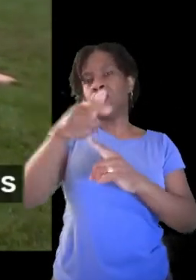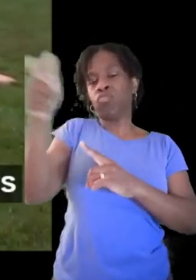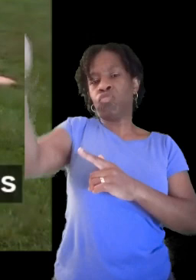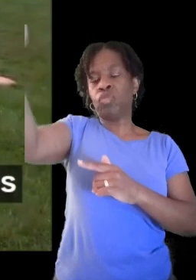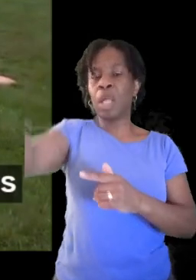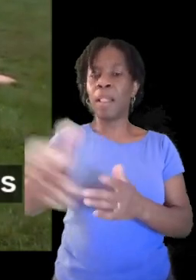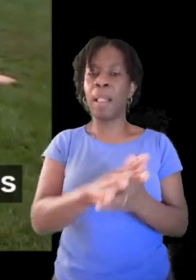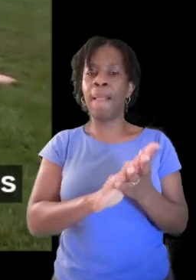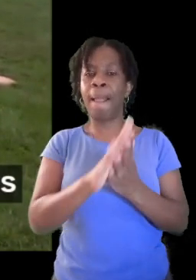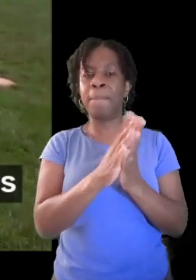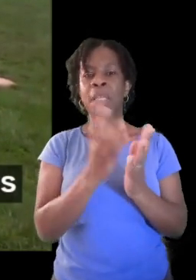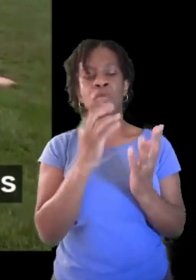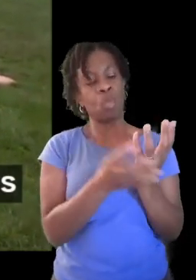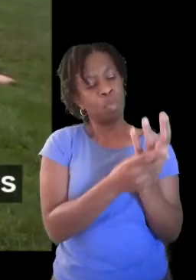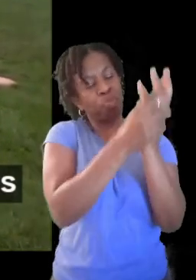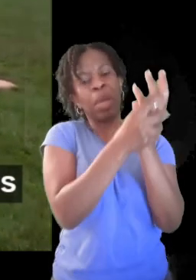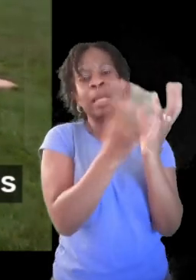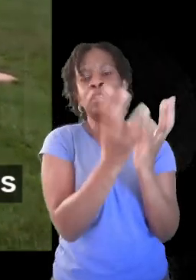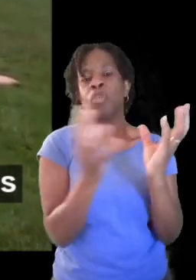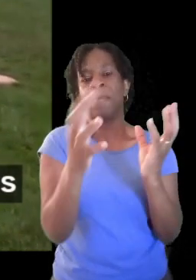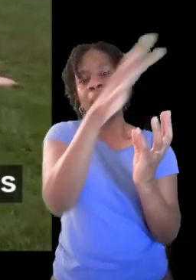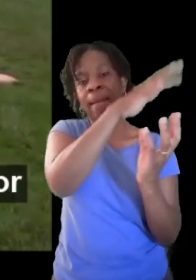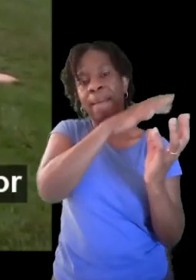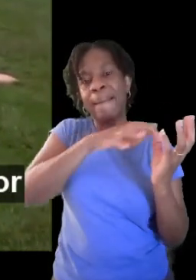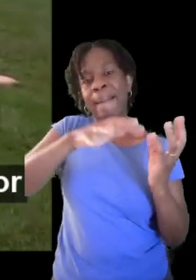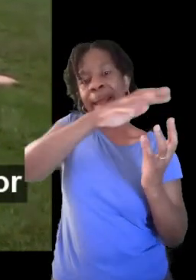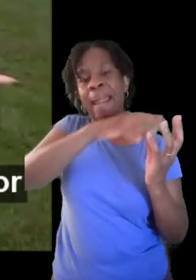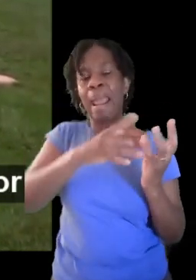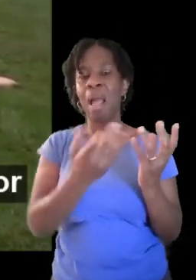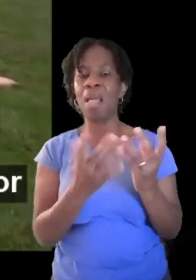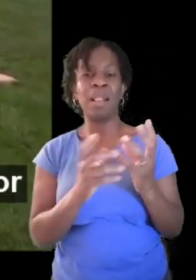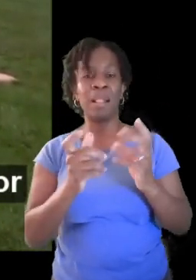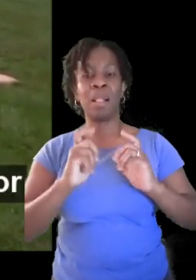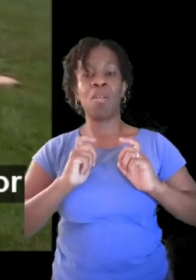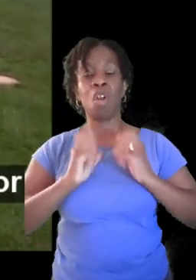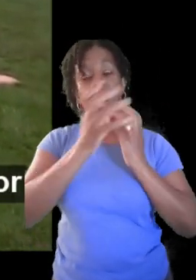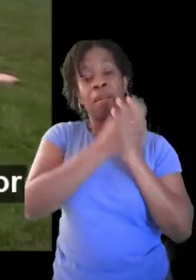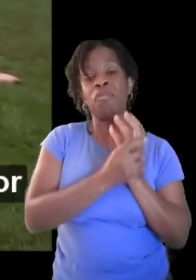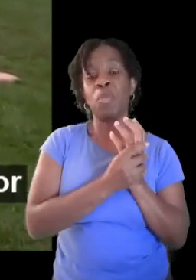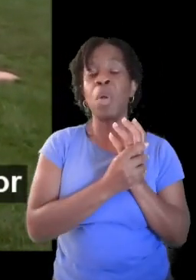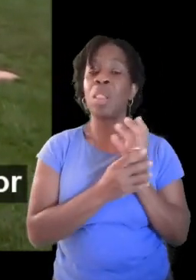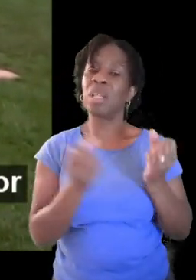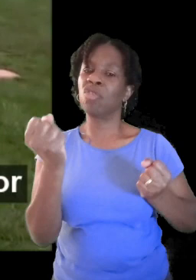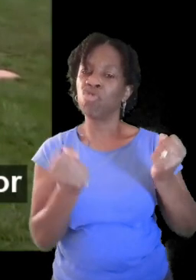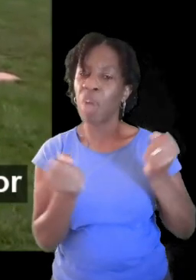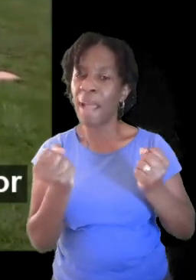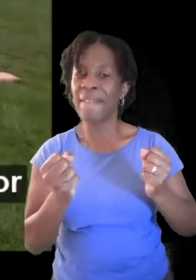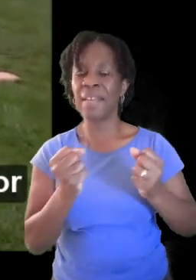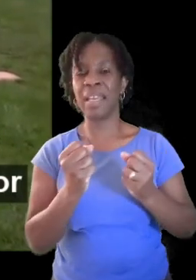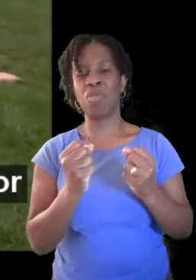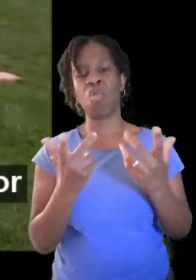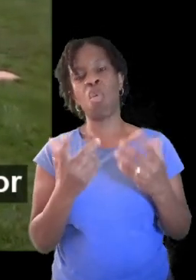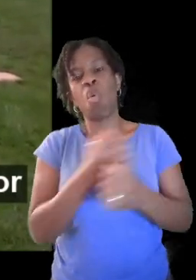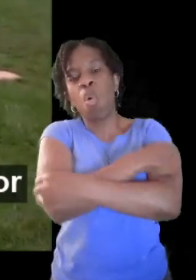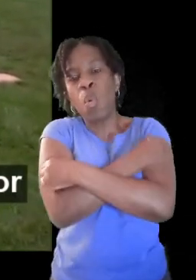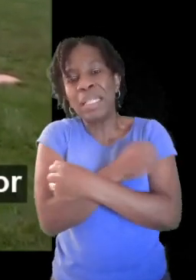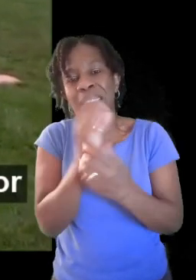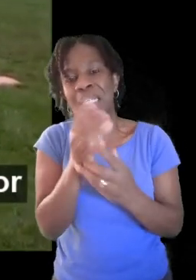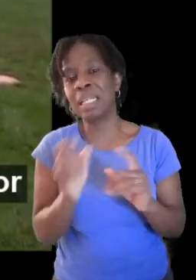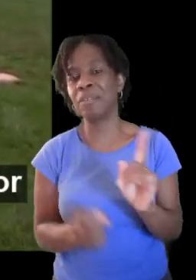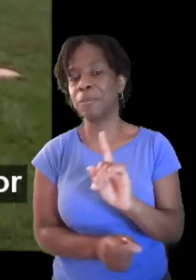big basket on my hand. This isn't going to be a comfortable glove like driving gloves or winter gloves. It